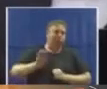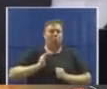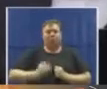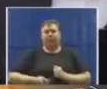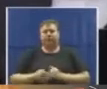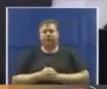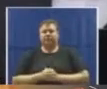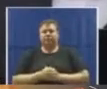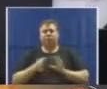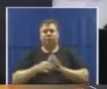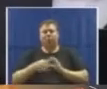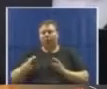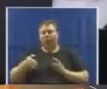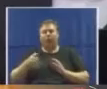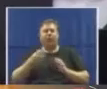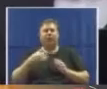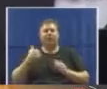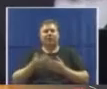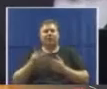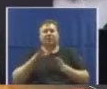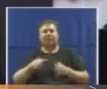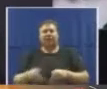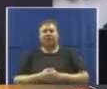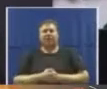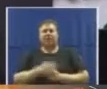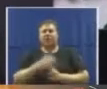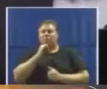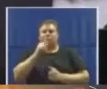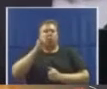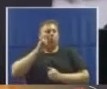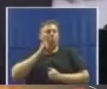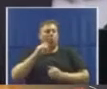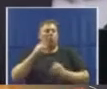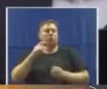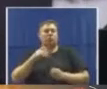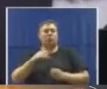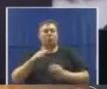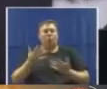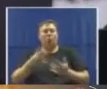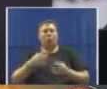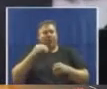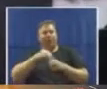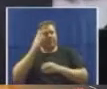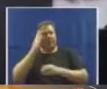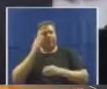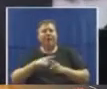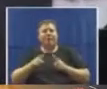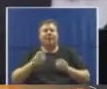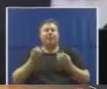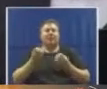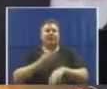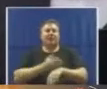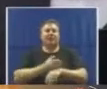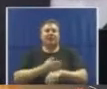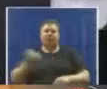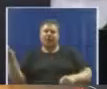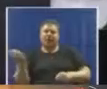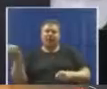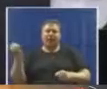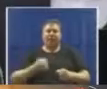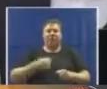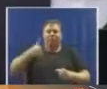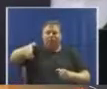homeless until they die, not in her bed of old age, but too many times they die of a gunshot wound or by a knife